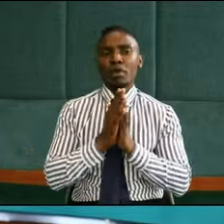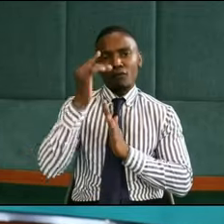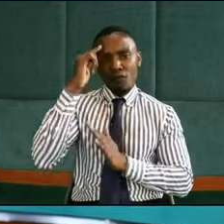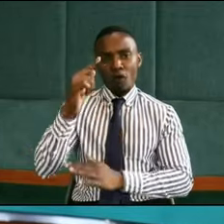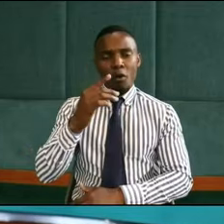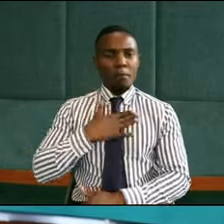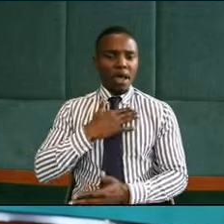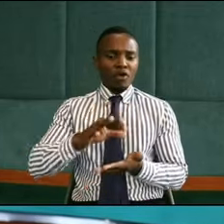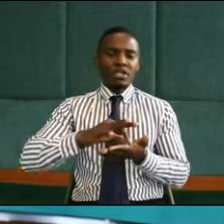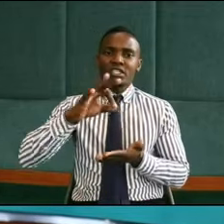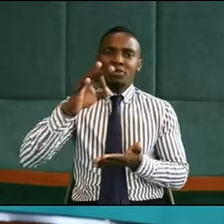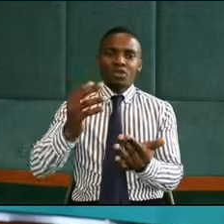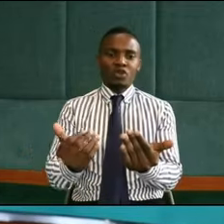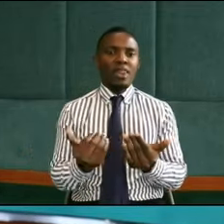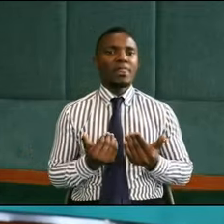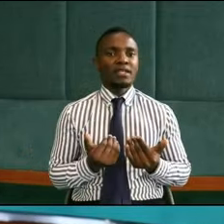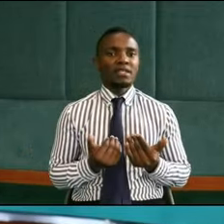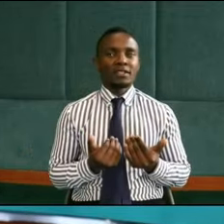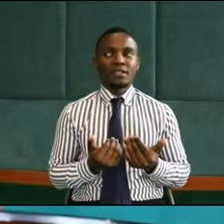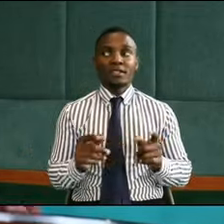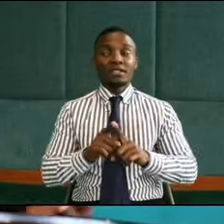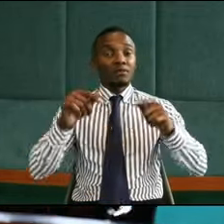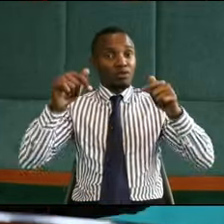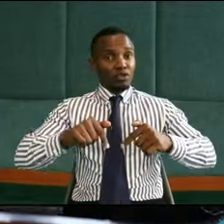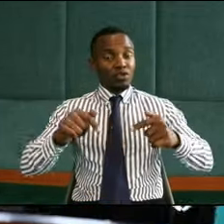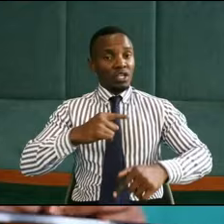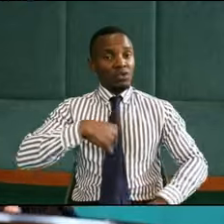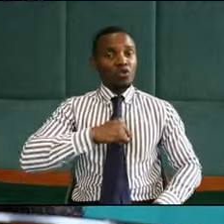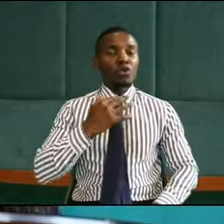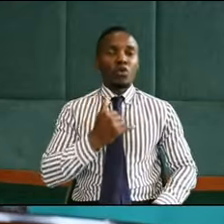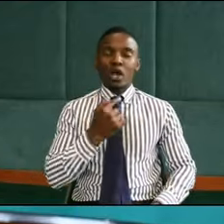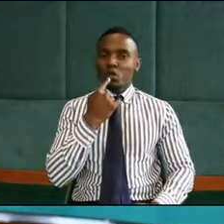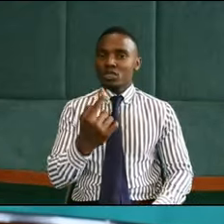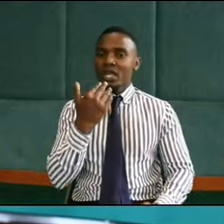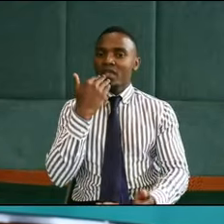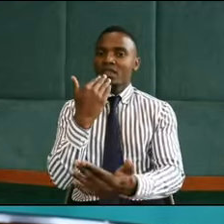to spirit-filled life. Today, we say thank you.